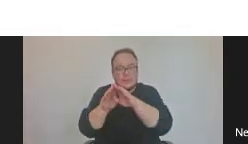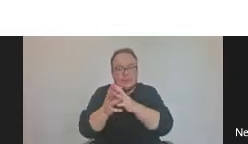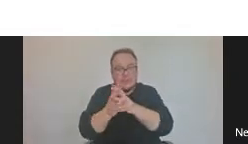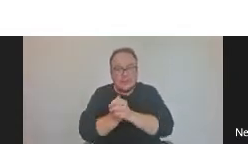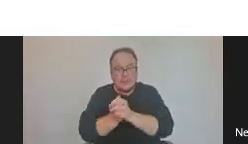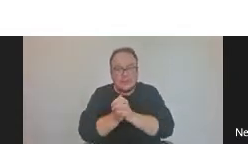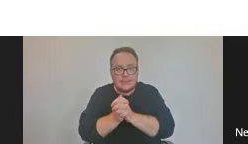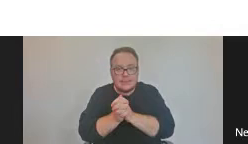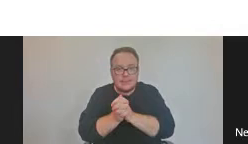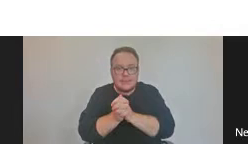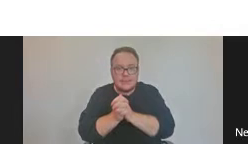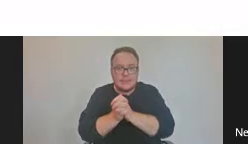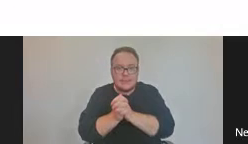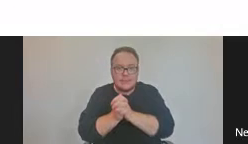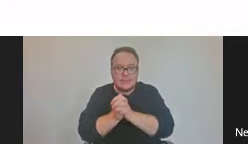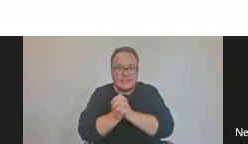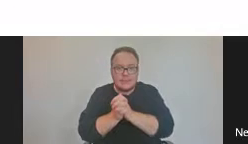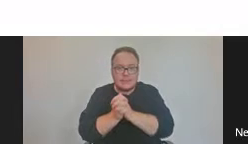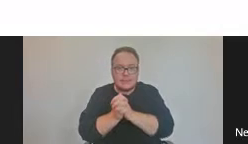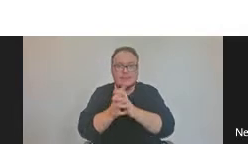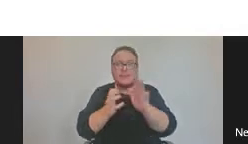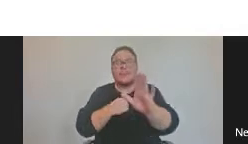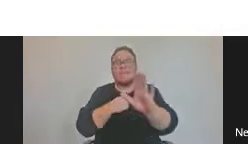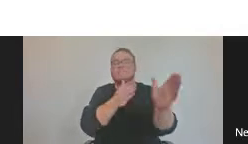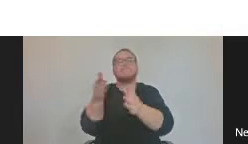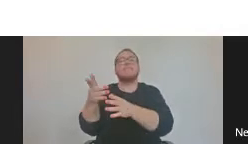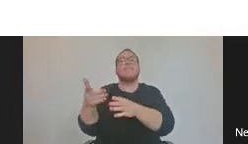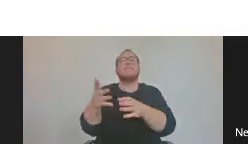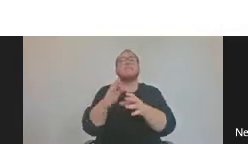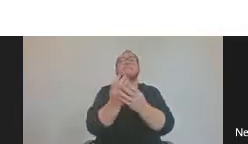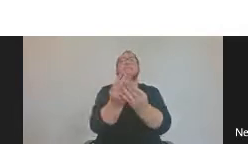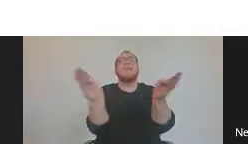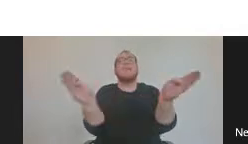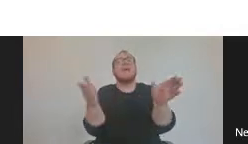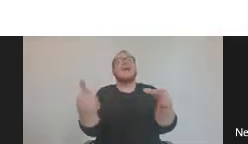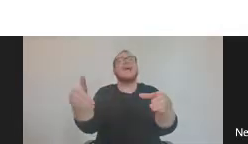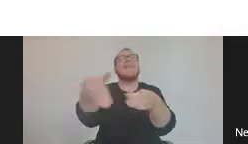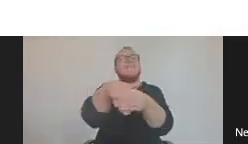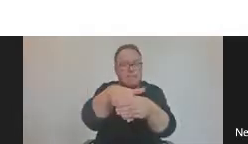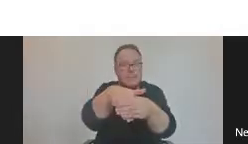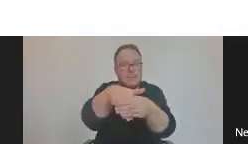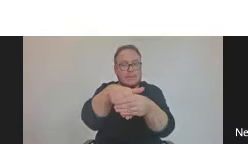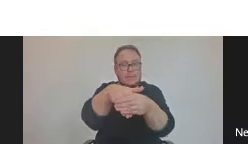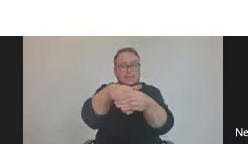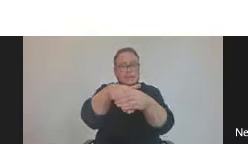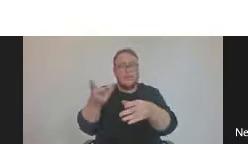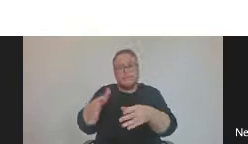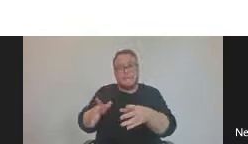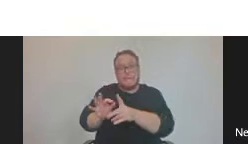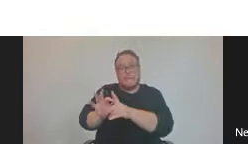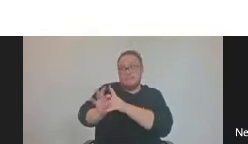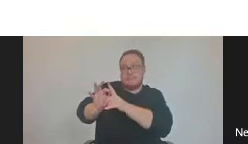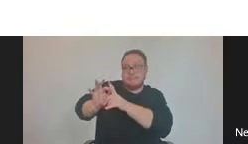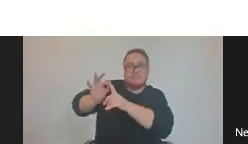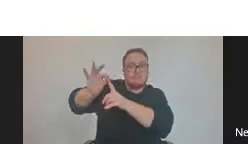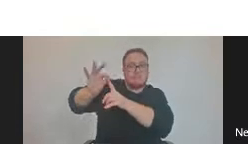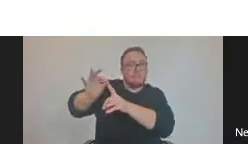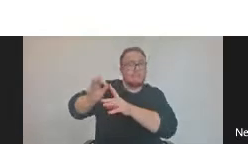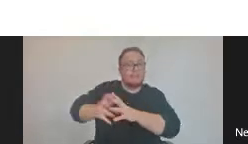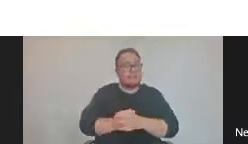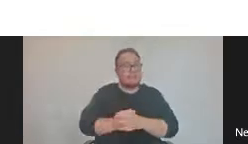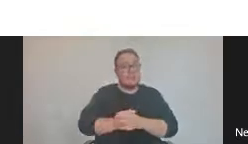the patient at the centre of everything we do, and I think we're making good progress on that in a number of areas. The intelligent fixed payment system, the